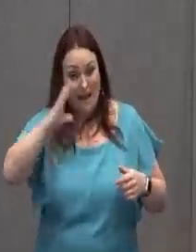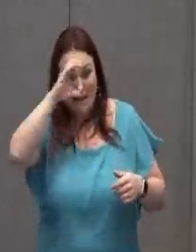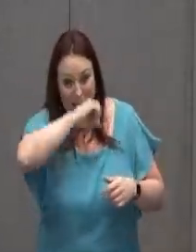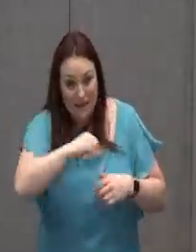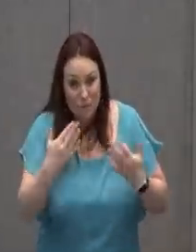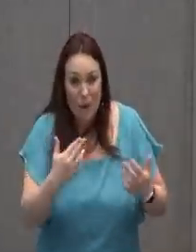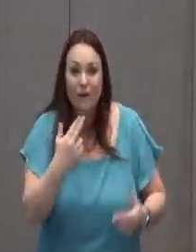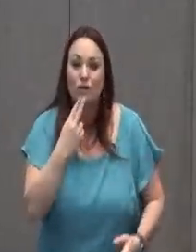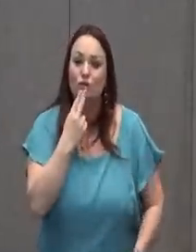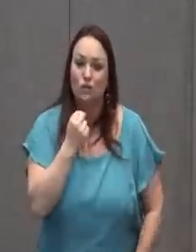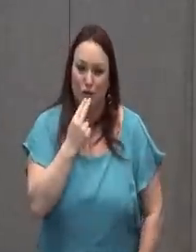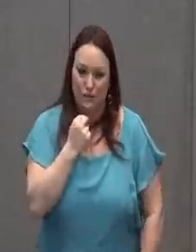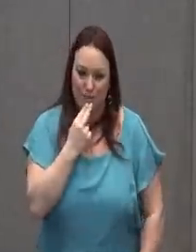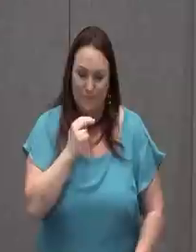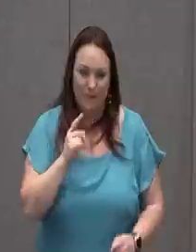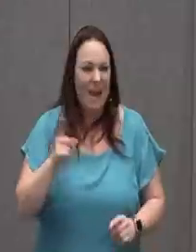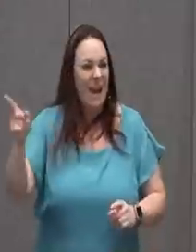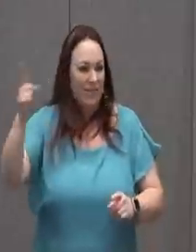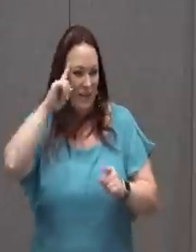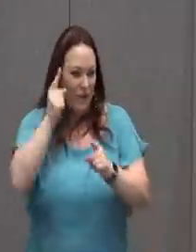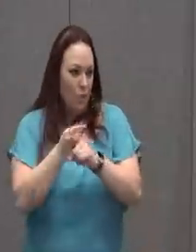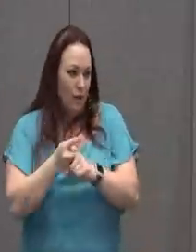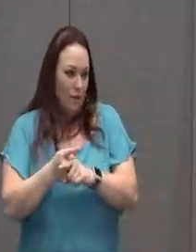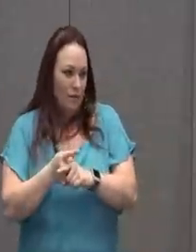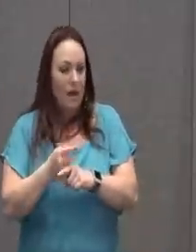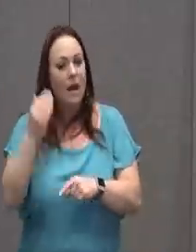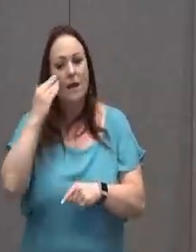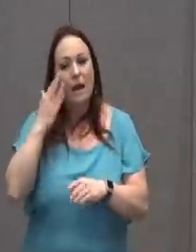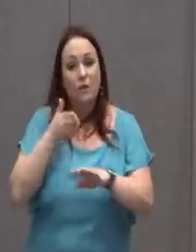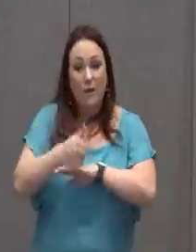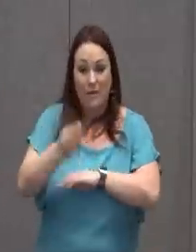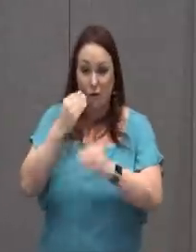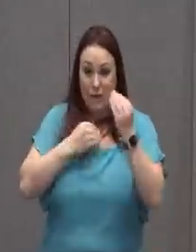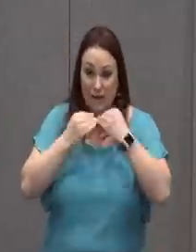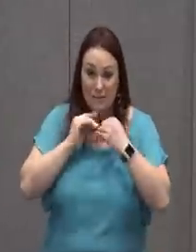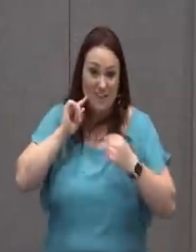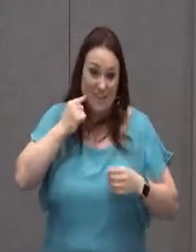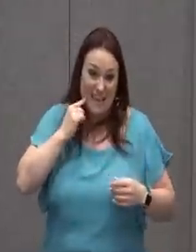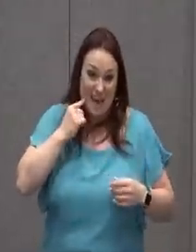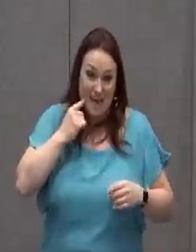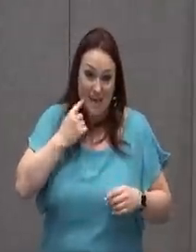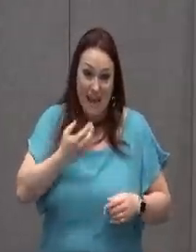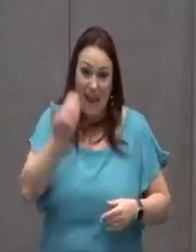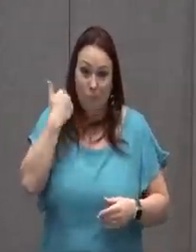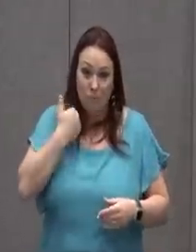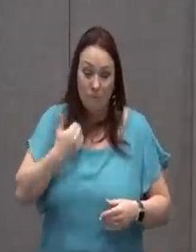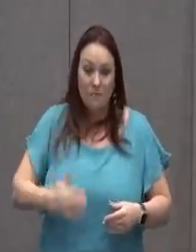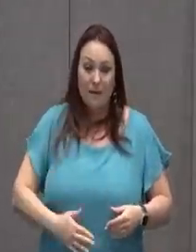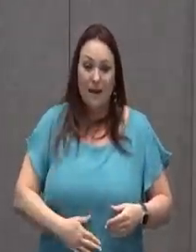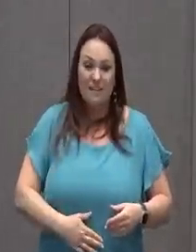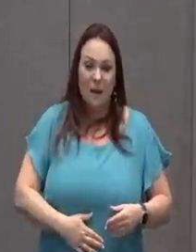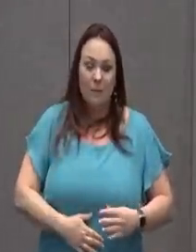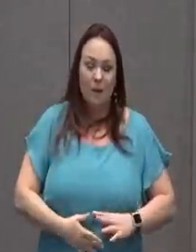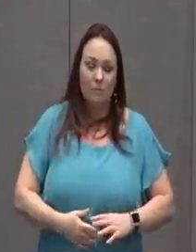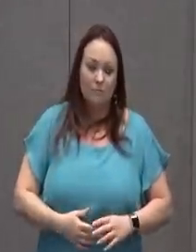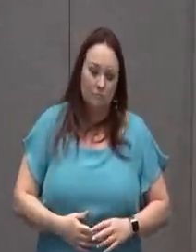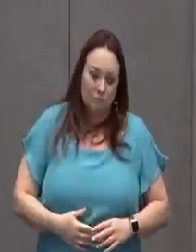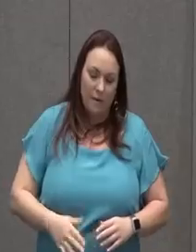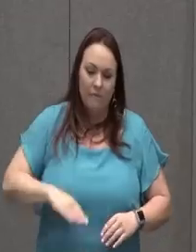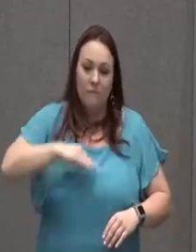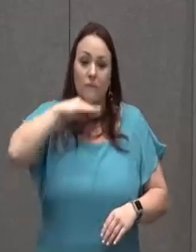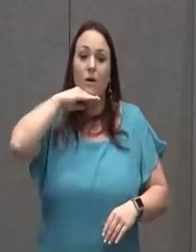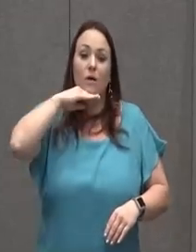right. And plus, I know after eating a bunch of candy bars, my tummy kind of gets